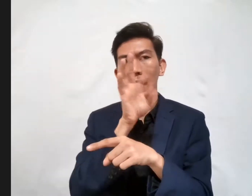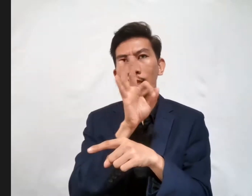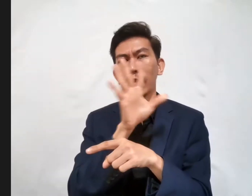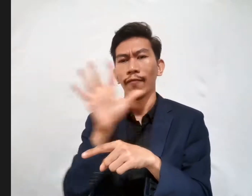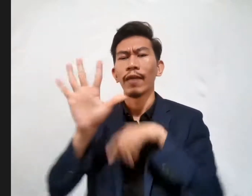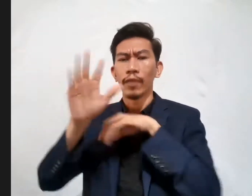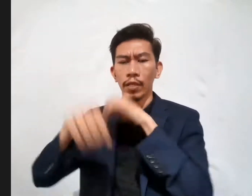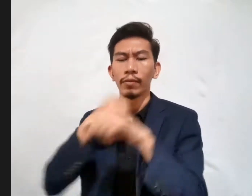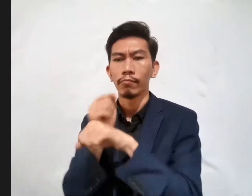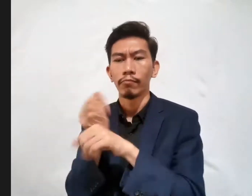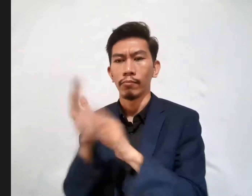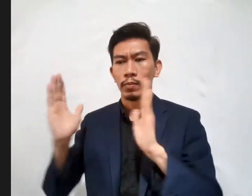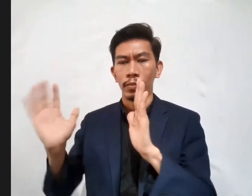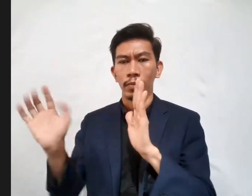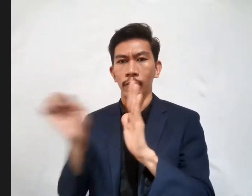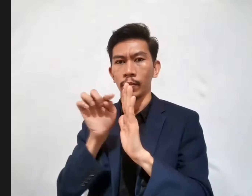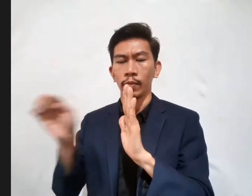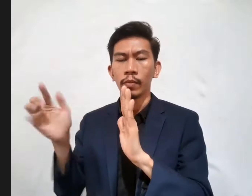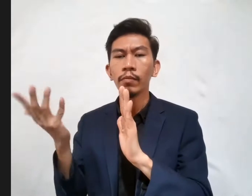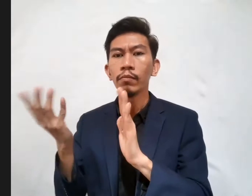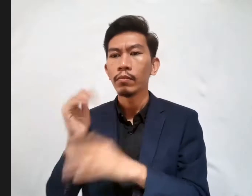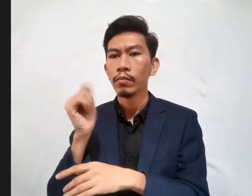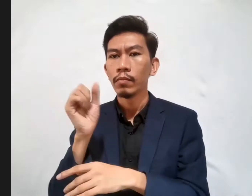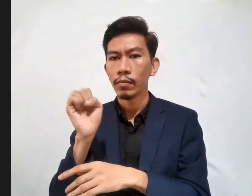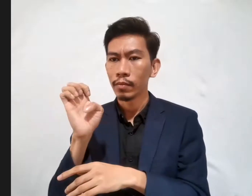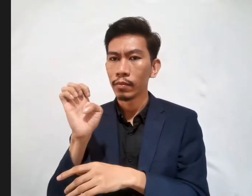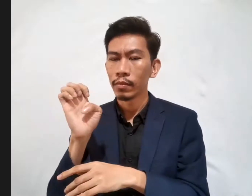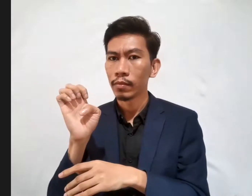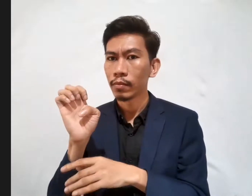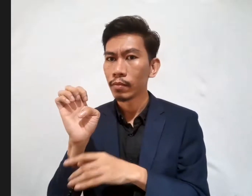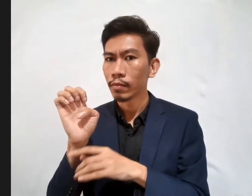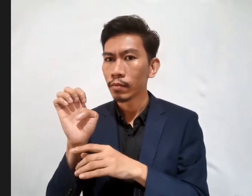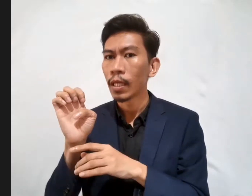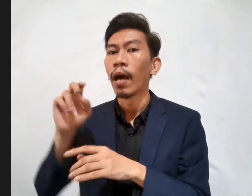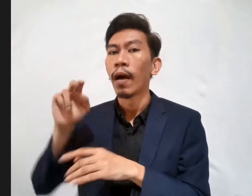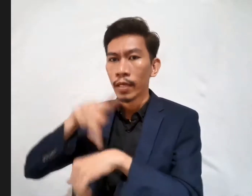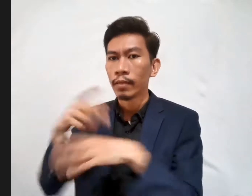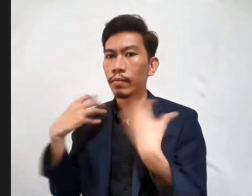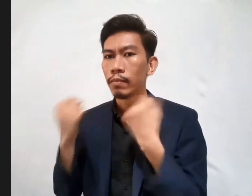years, case rate, PhilHealth paid